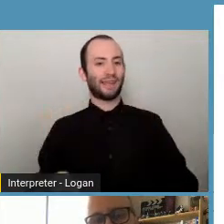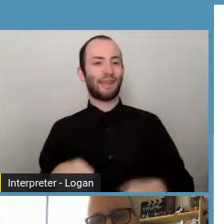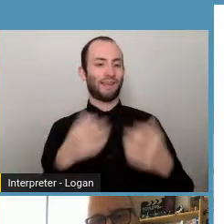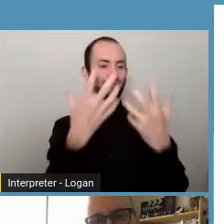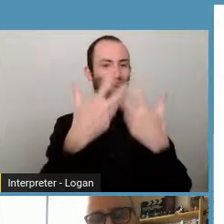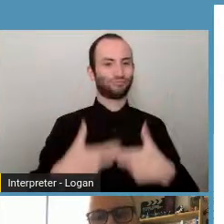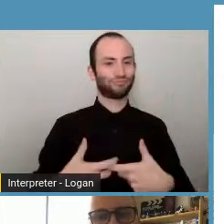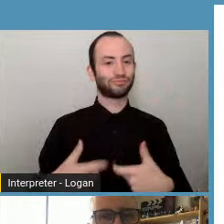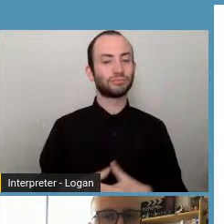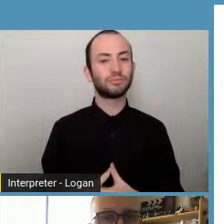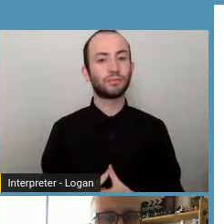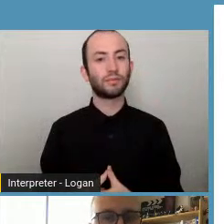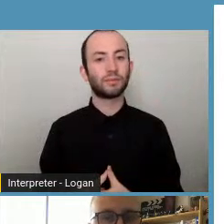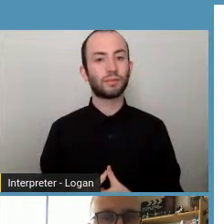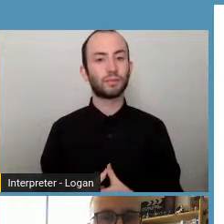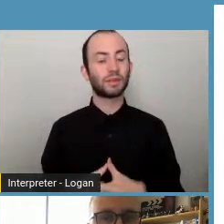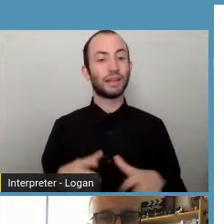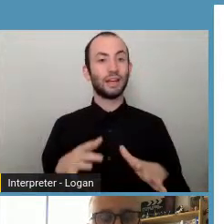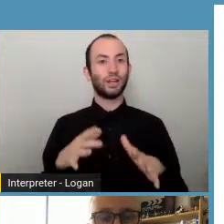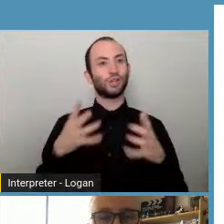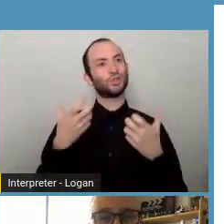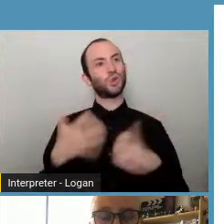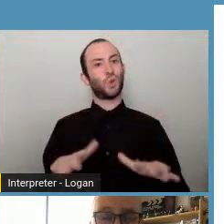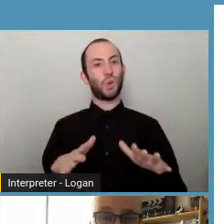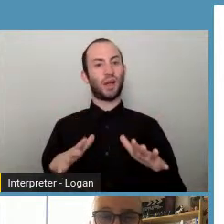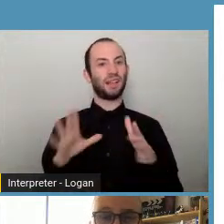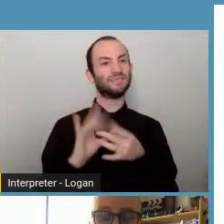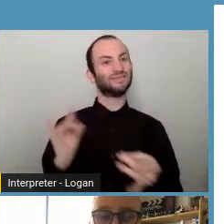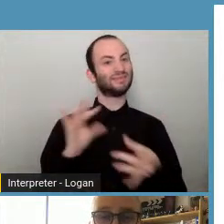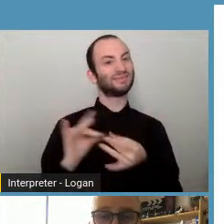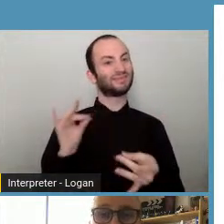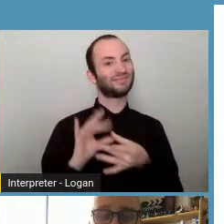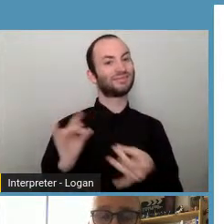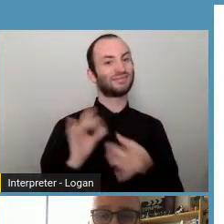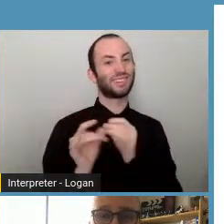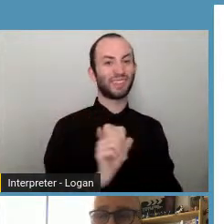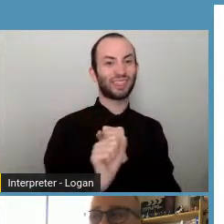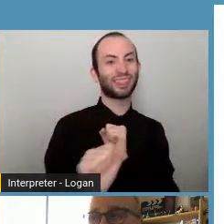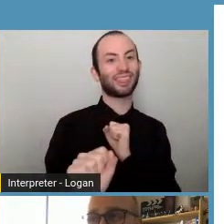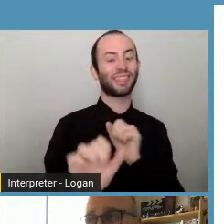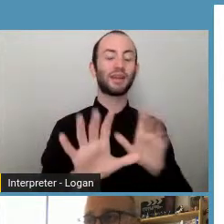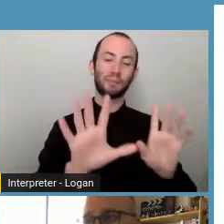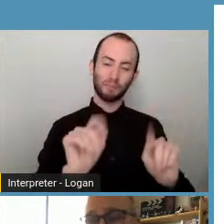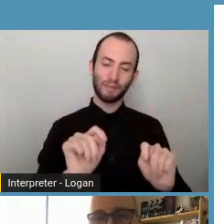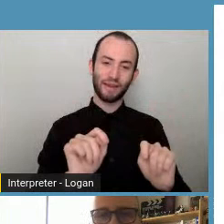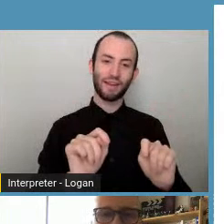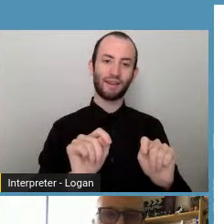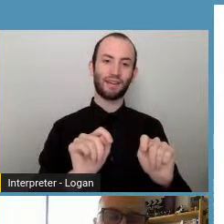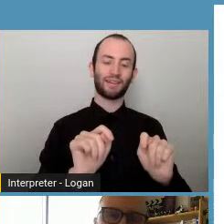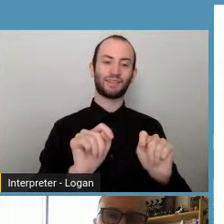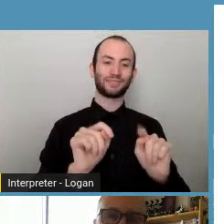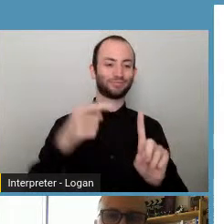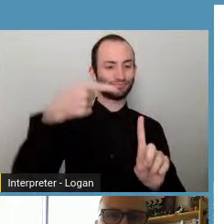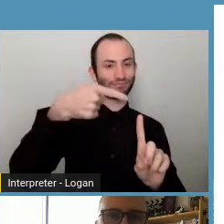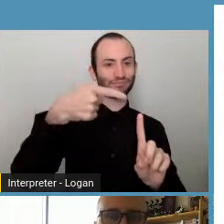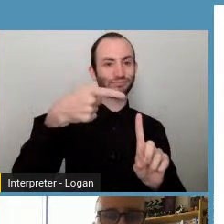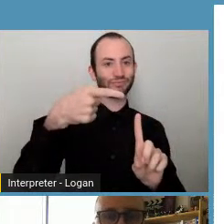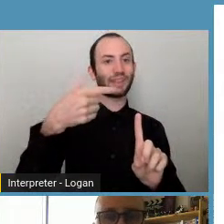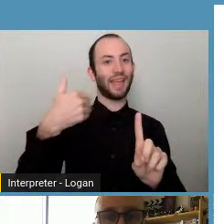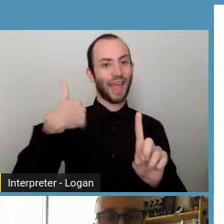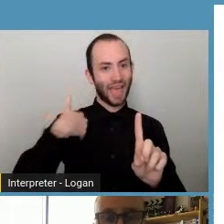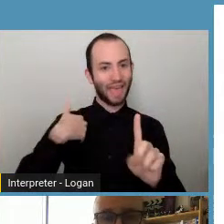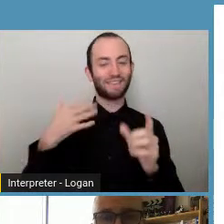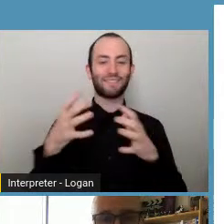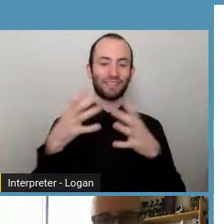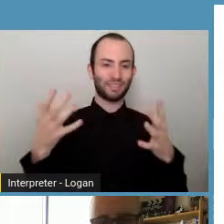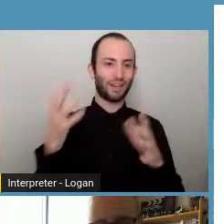detailed and in the weeds and breaking things down into demographics and stuff, let's just consider that like there's a really, really an innumerable amount of reasons why we